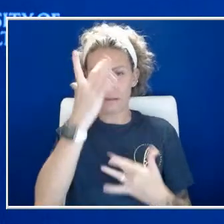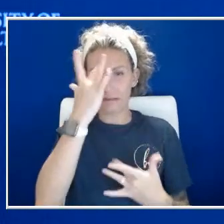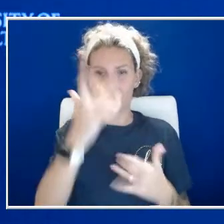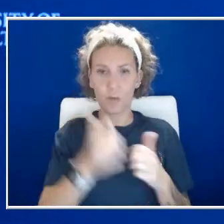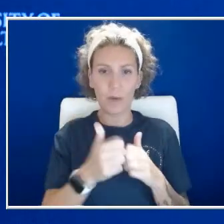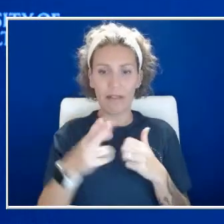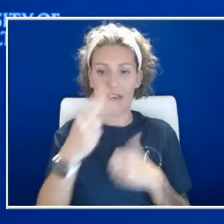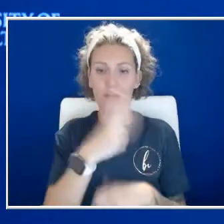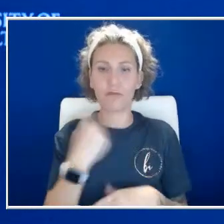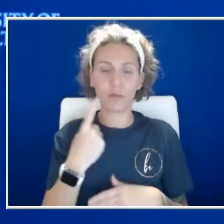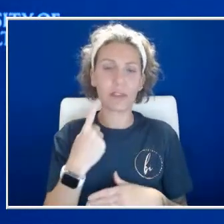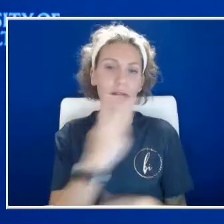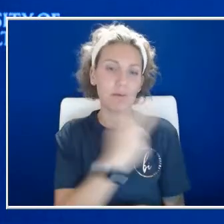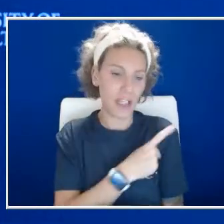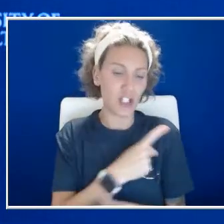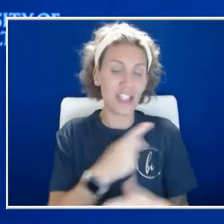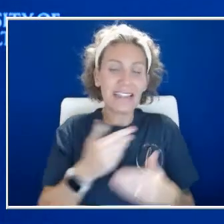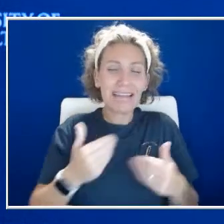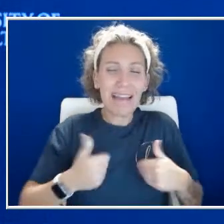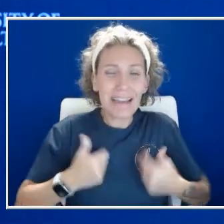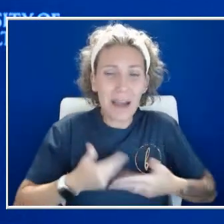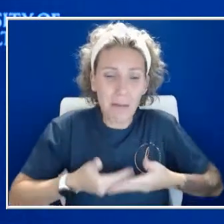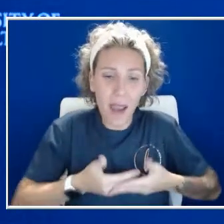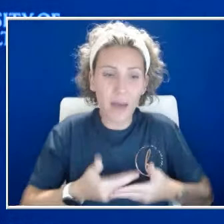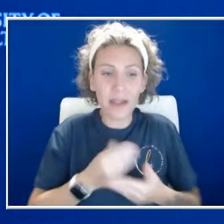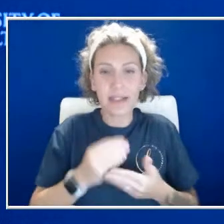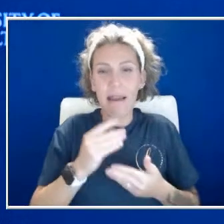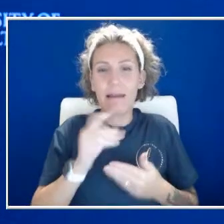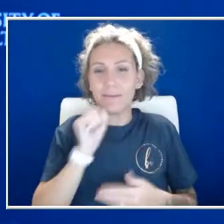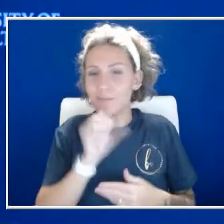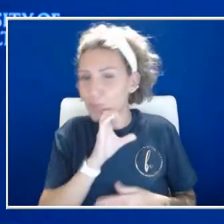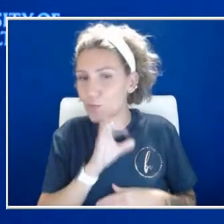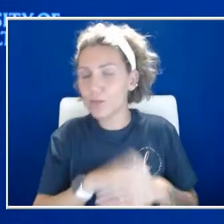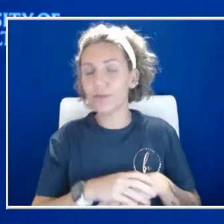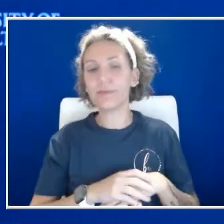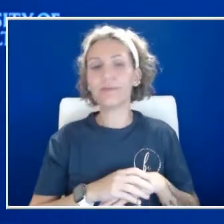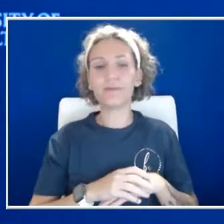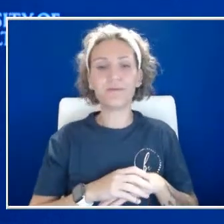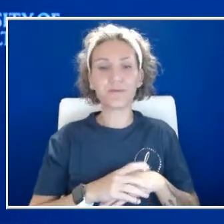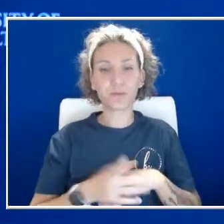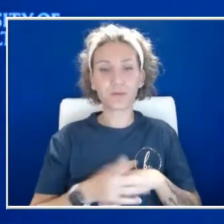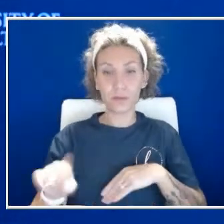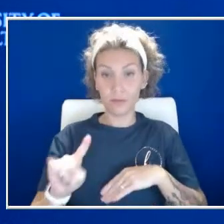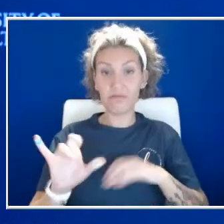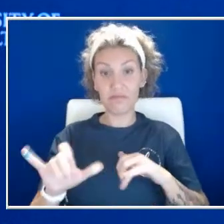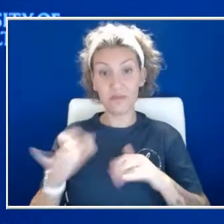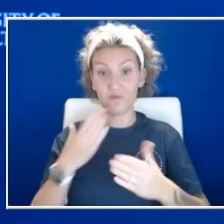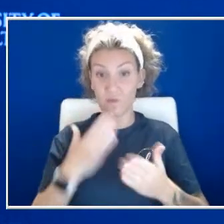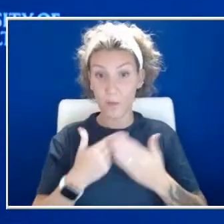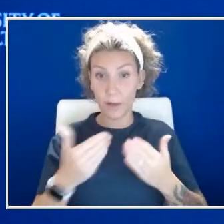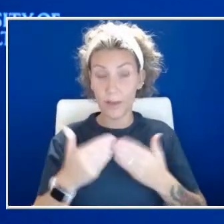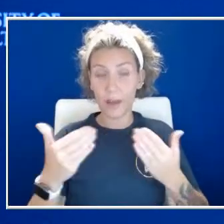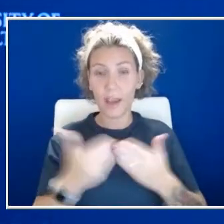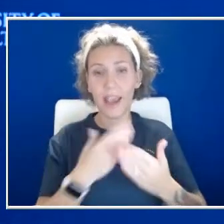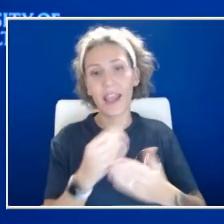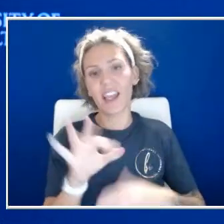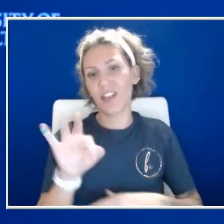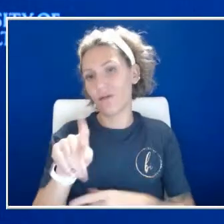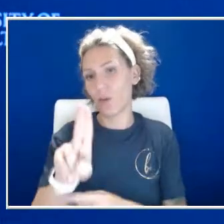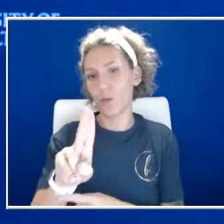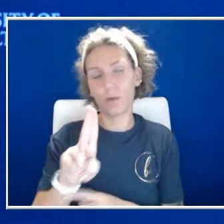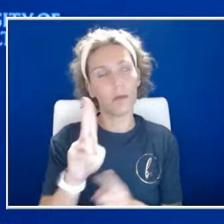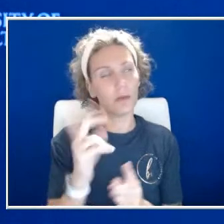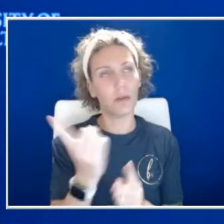young babies and also the elderly. So that is a good thing. And then, of course, influenza. And we always talk about we are